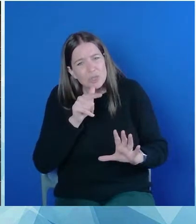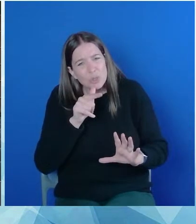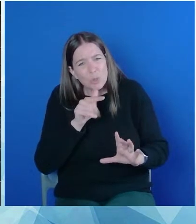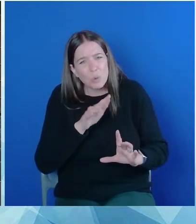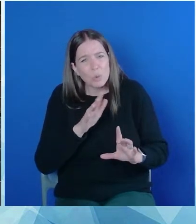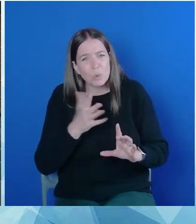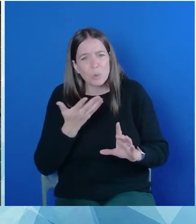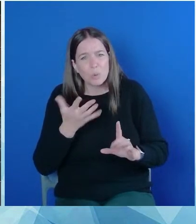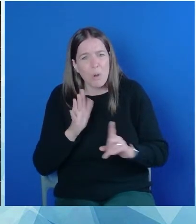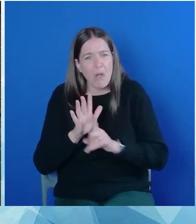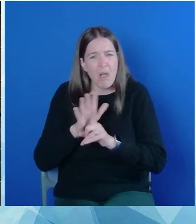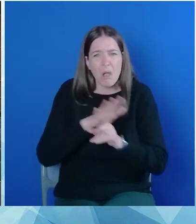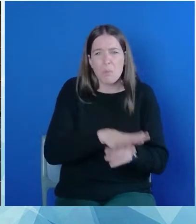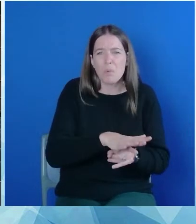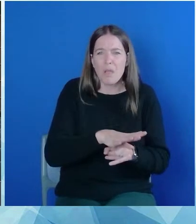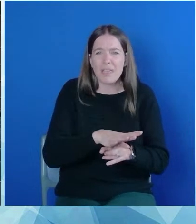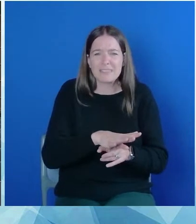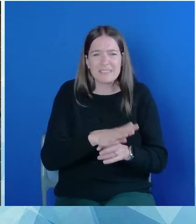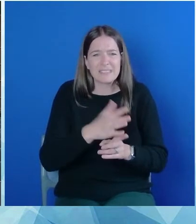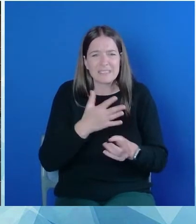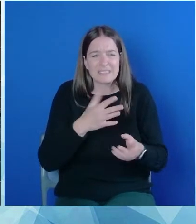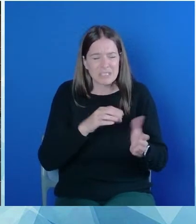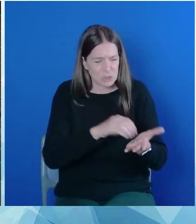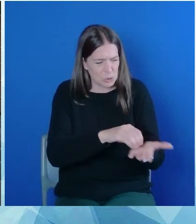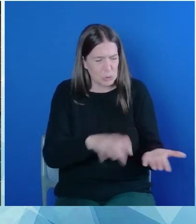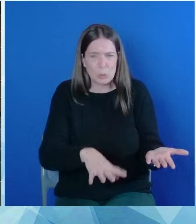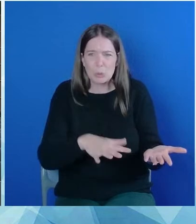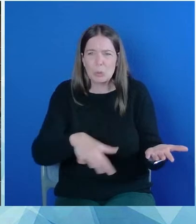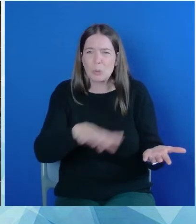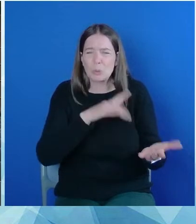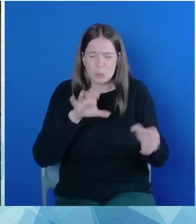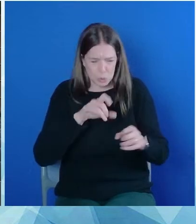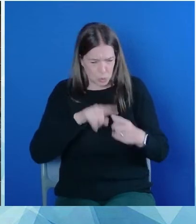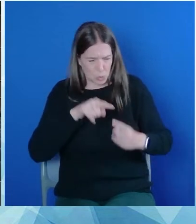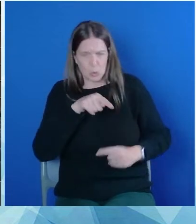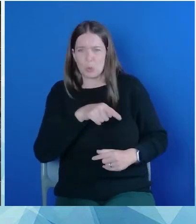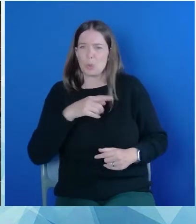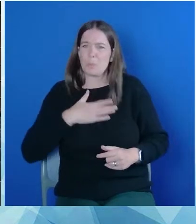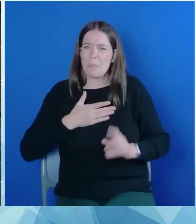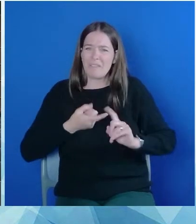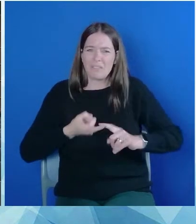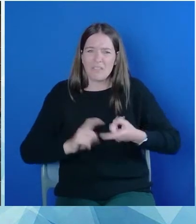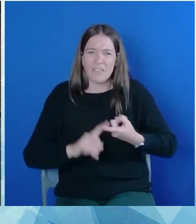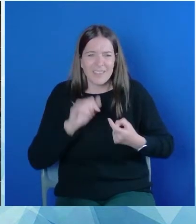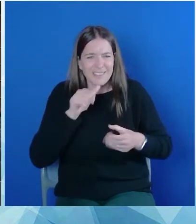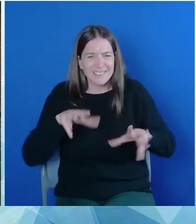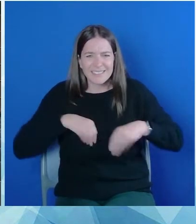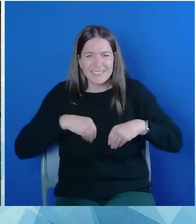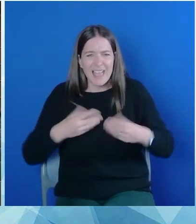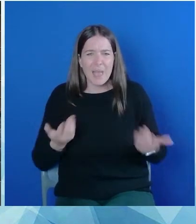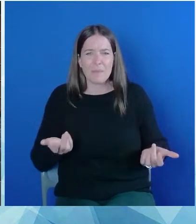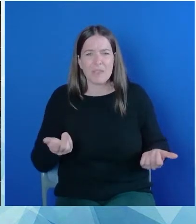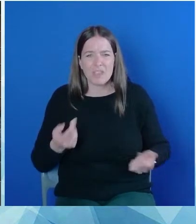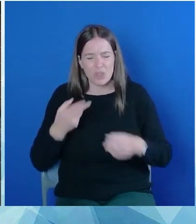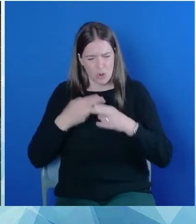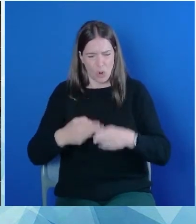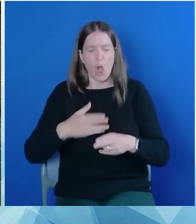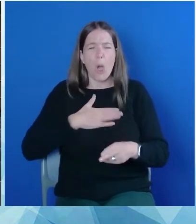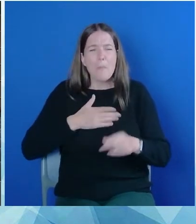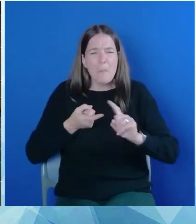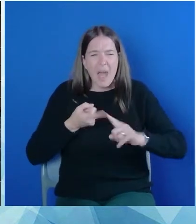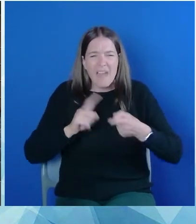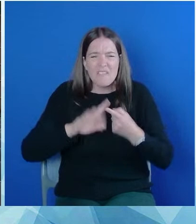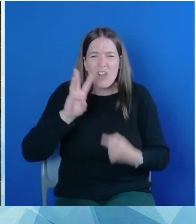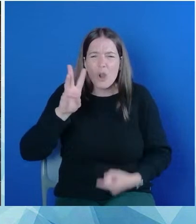What happened to the teacher who's oppressing students, who did that to Caden? That is not acceptable. You called my friend a